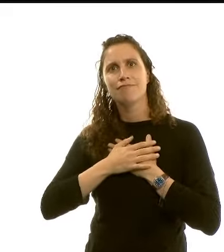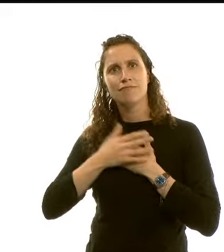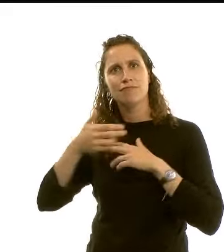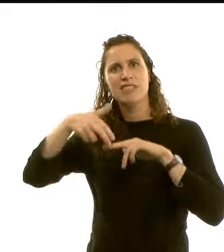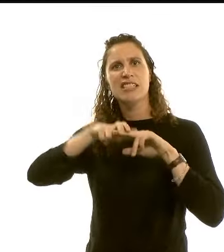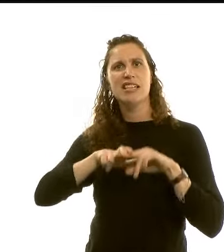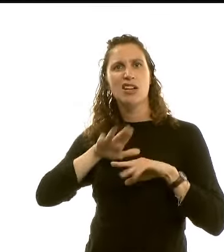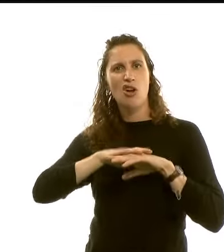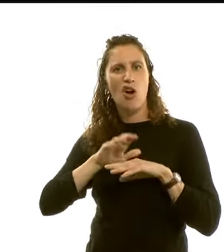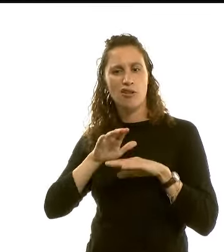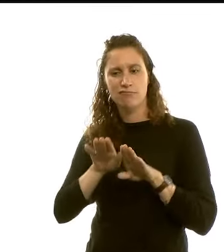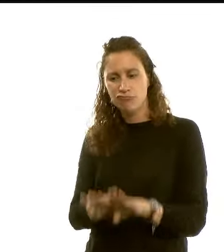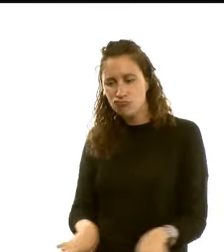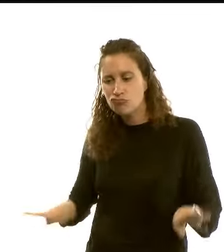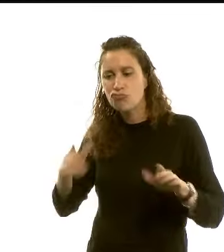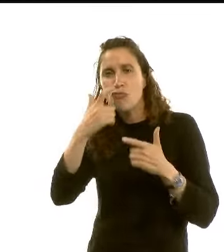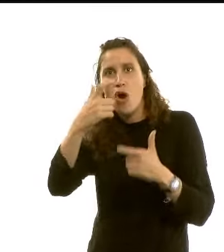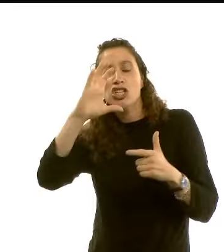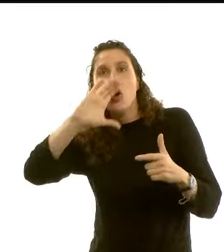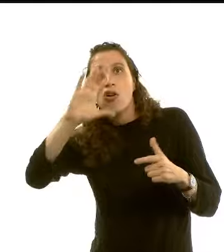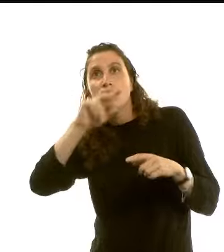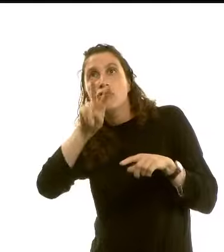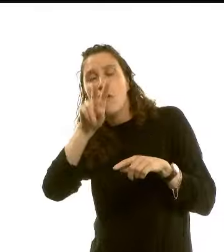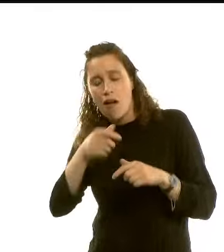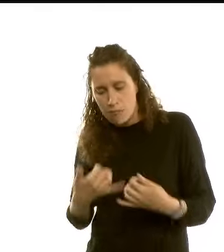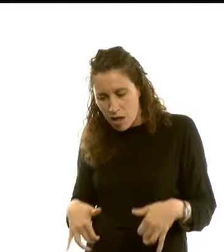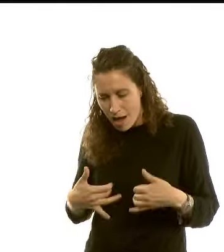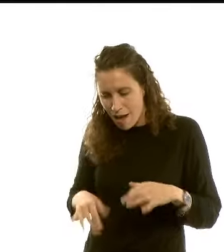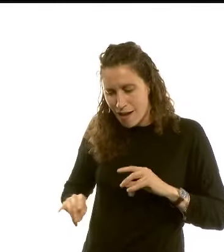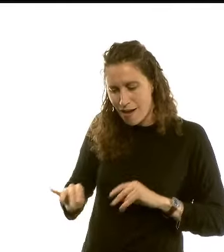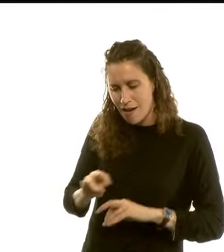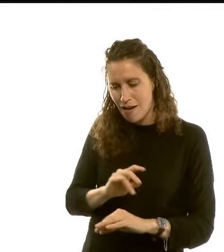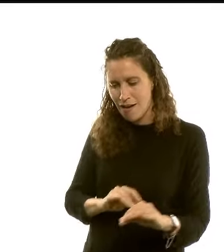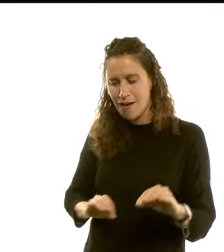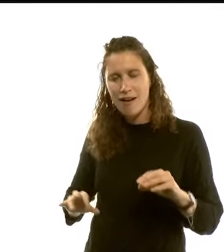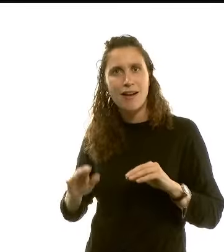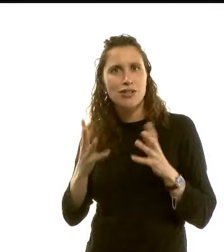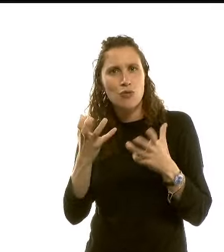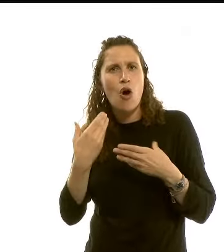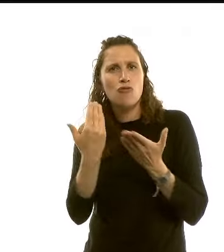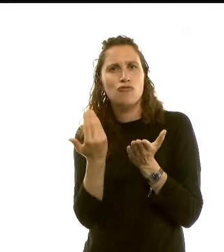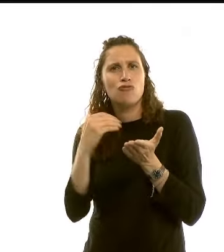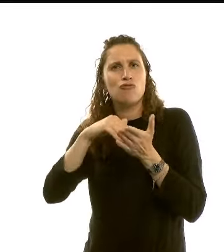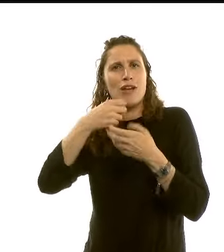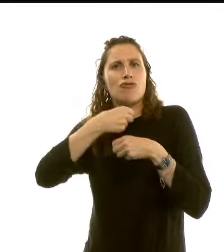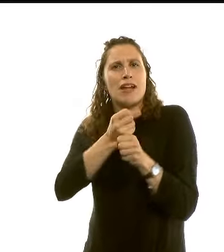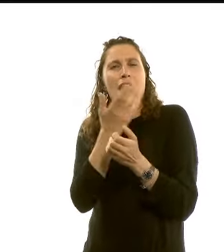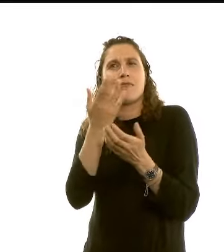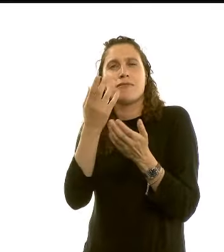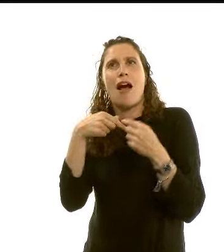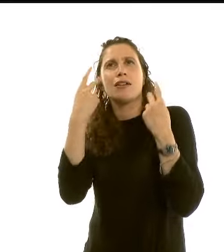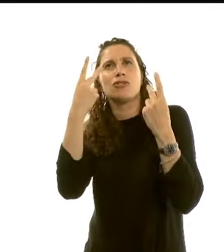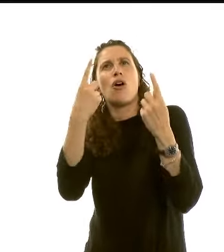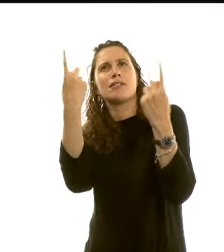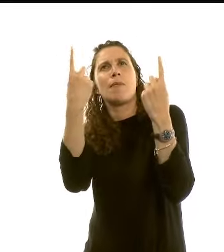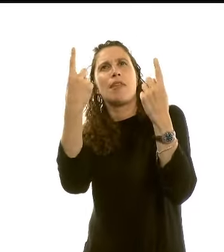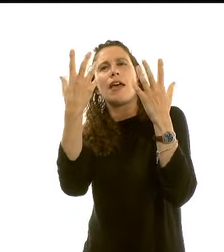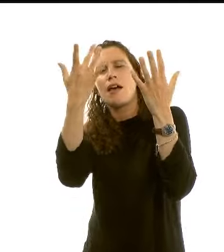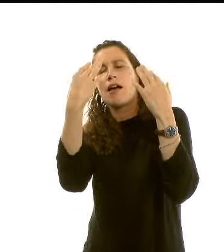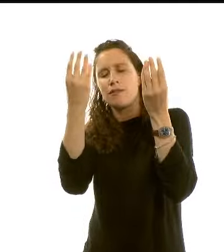on the rug, watching cartoons, playing with Lego bricks, really just wanting to recreate the things that I saw in my own